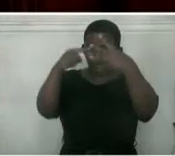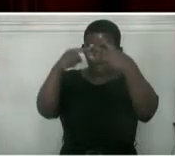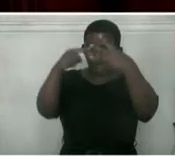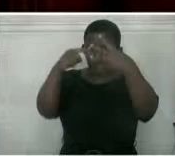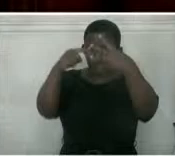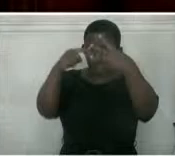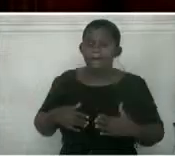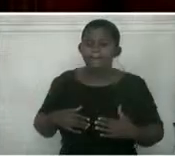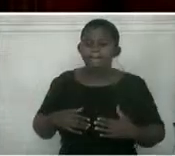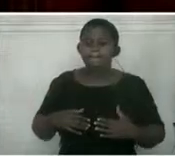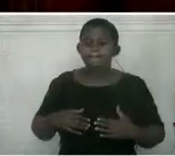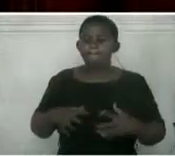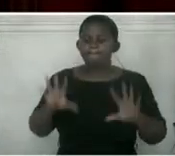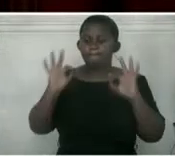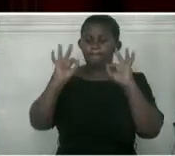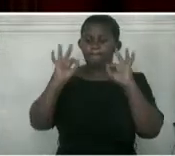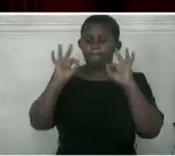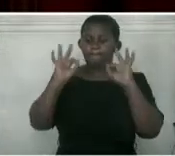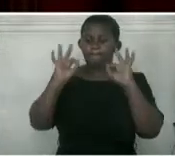professional,